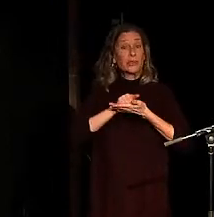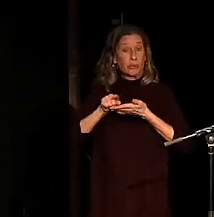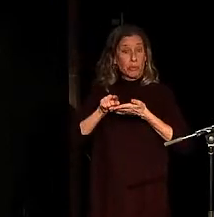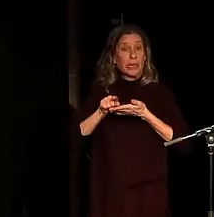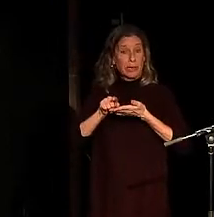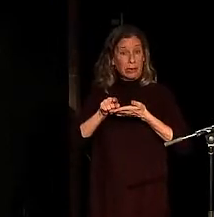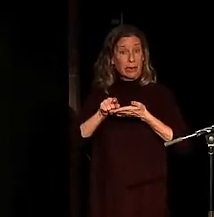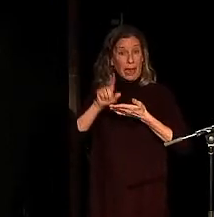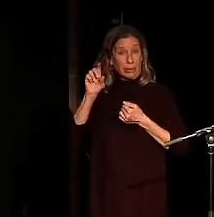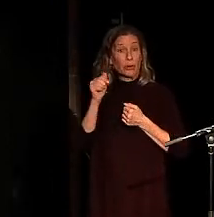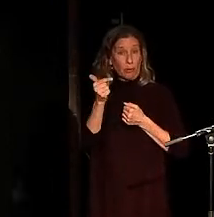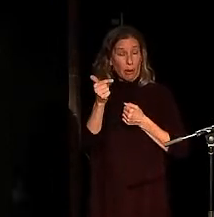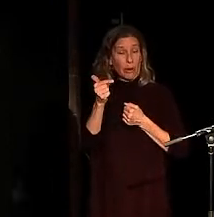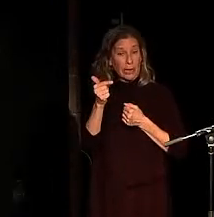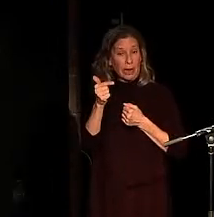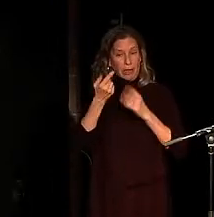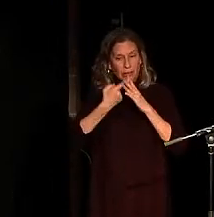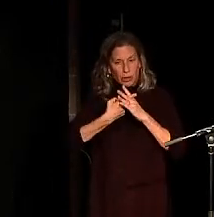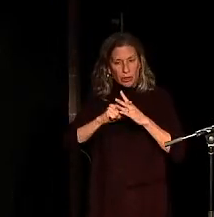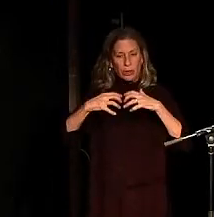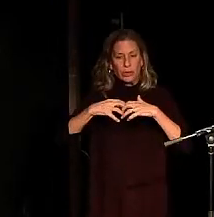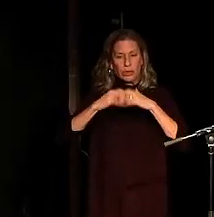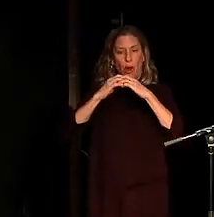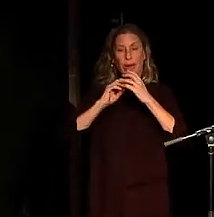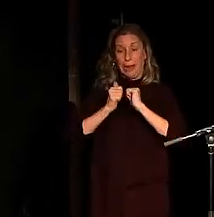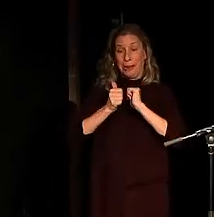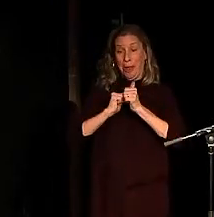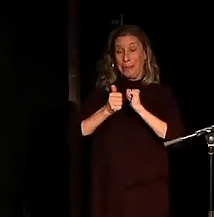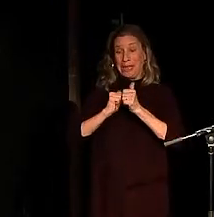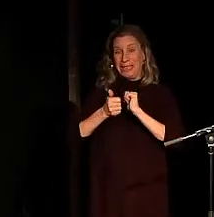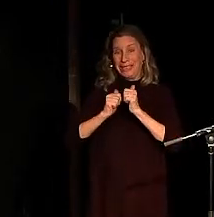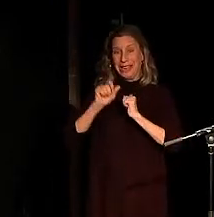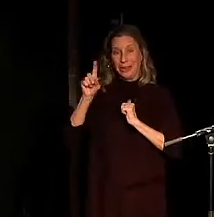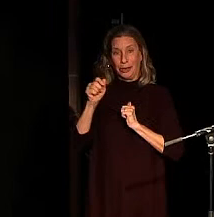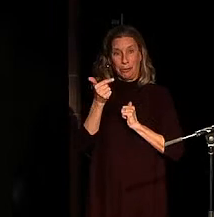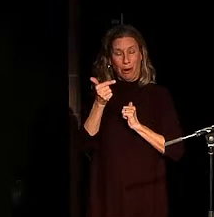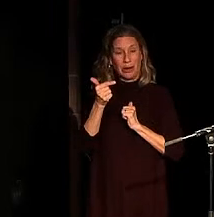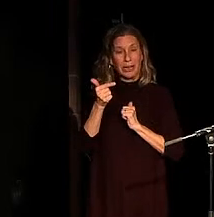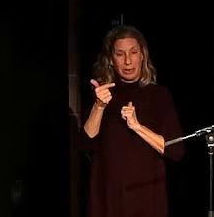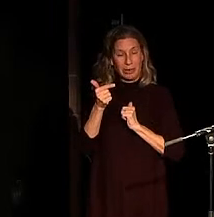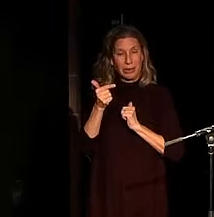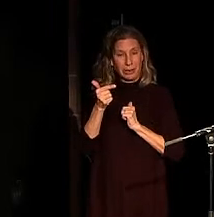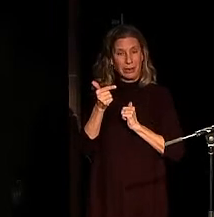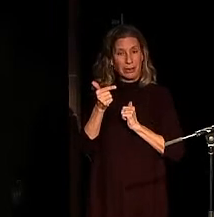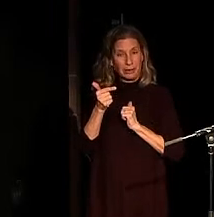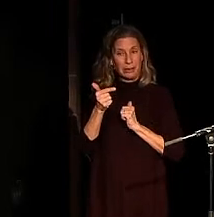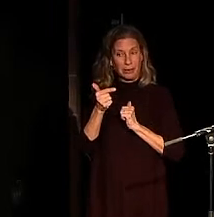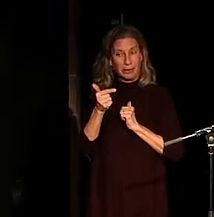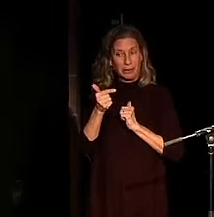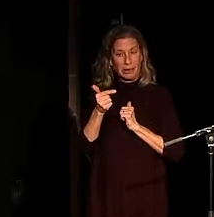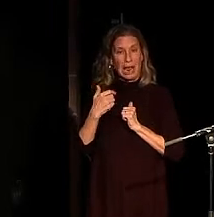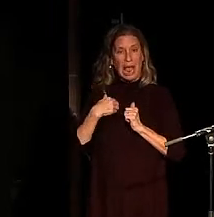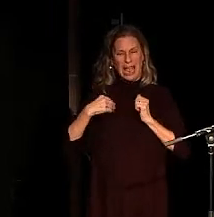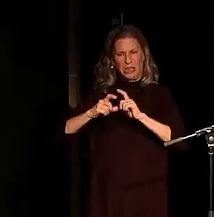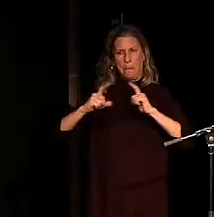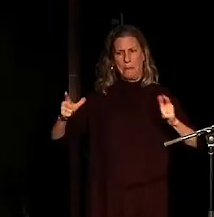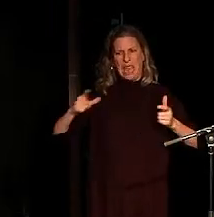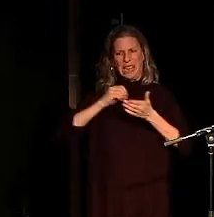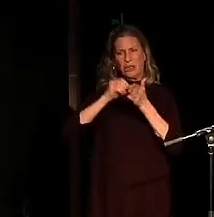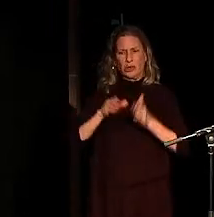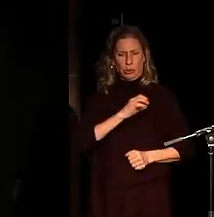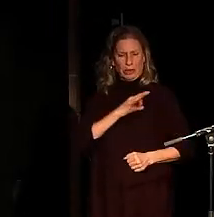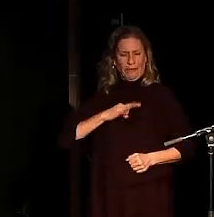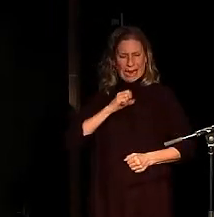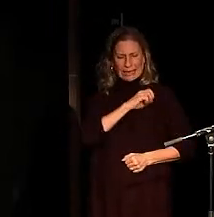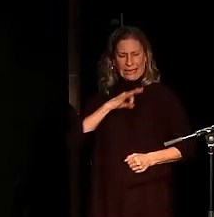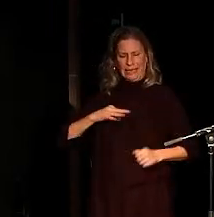One LaGuardia is actually launching a competition. As we all know, LaGuardia is compromised with a diverse body of students, faculty, and